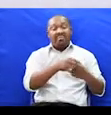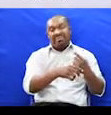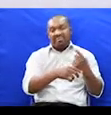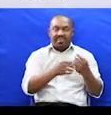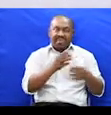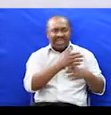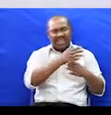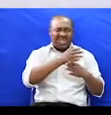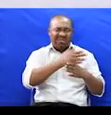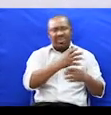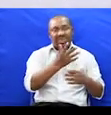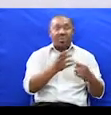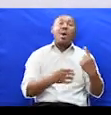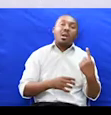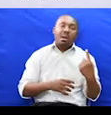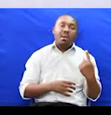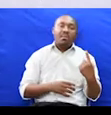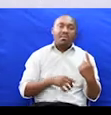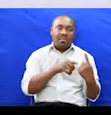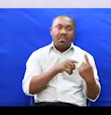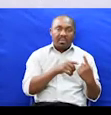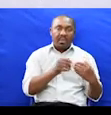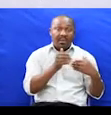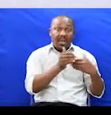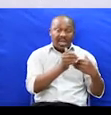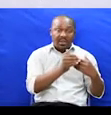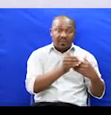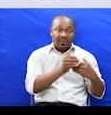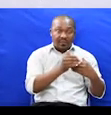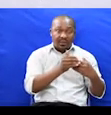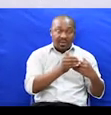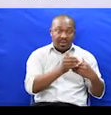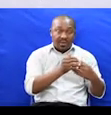1. Yes, its relative mass is